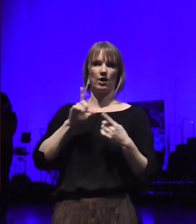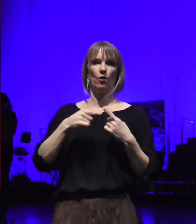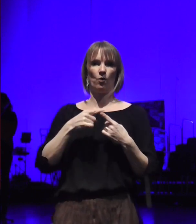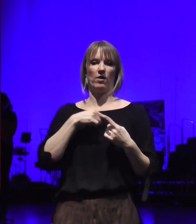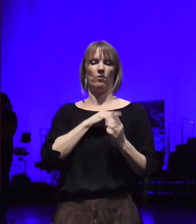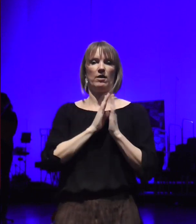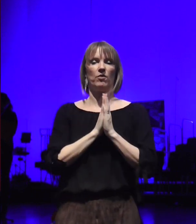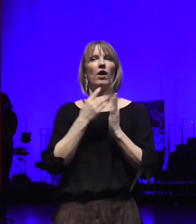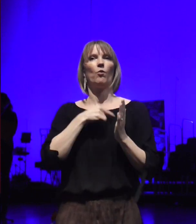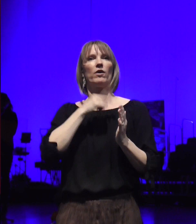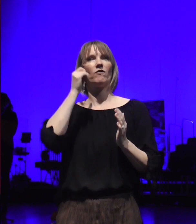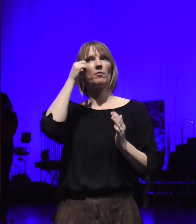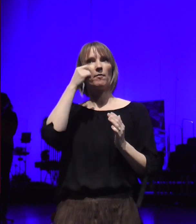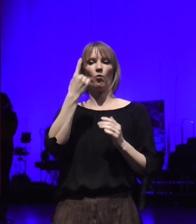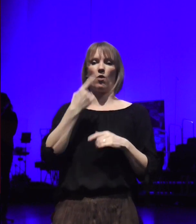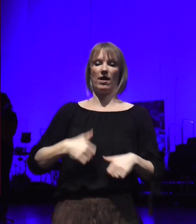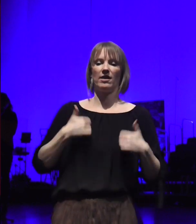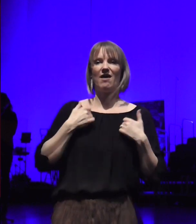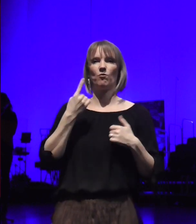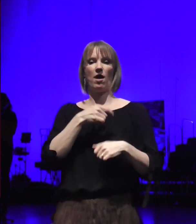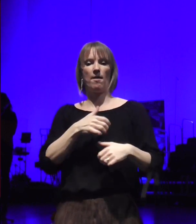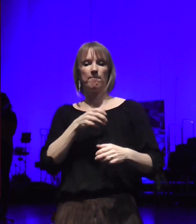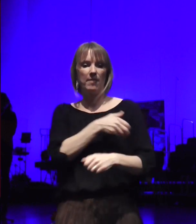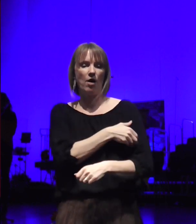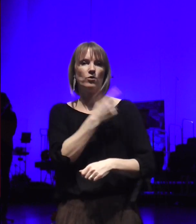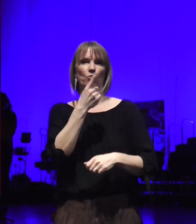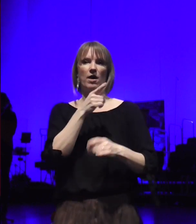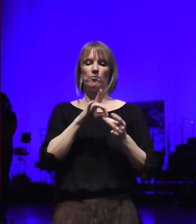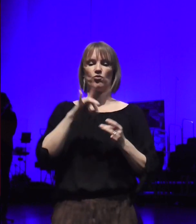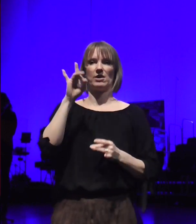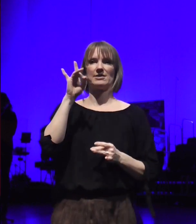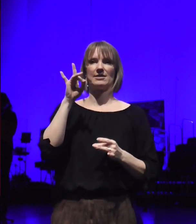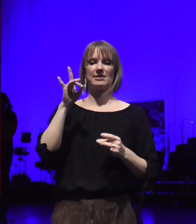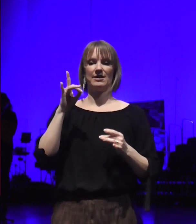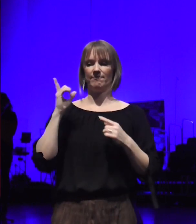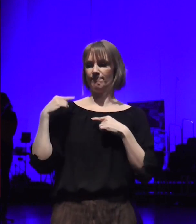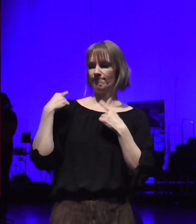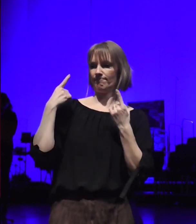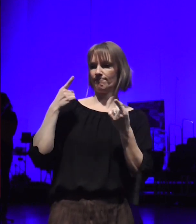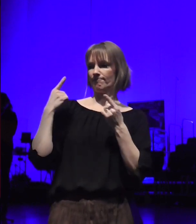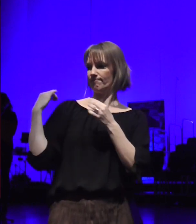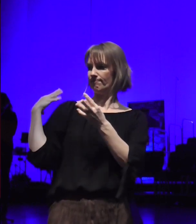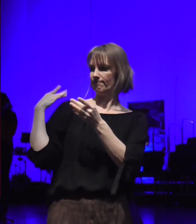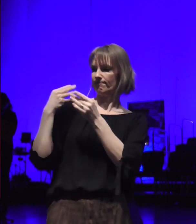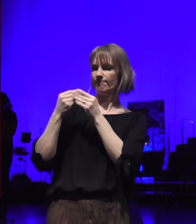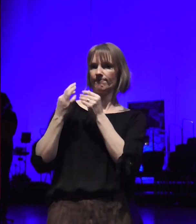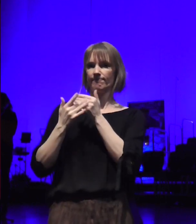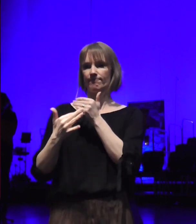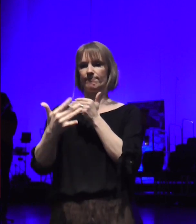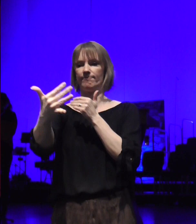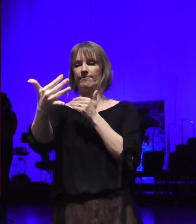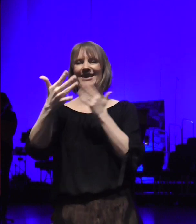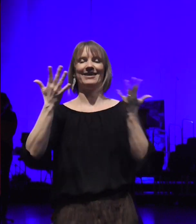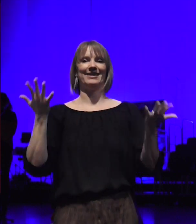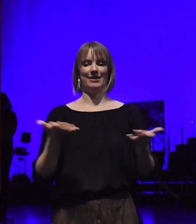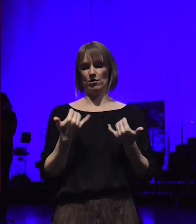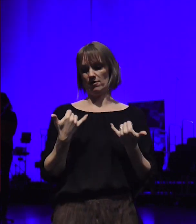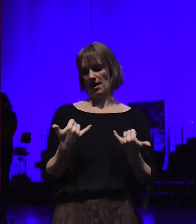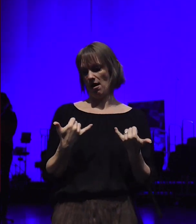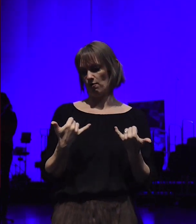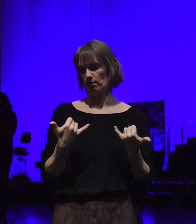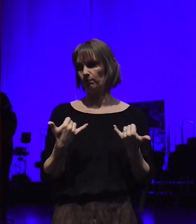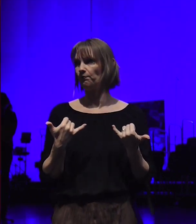are remembering that there is one life, one power, one presence that has been, shall always be, that is right here, right